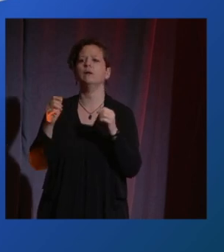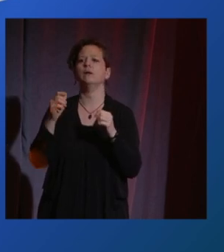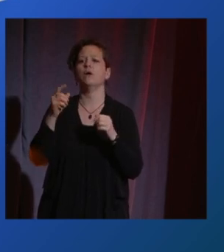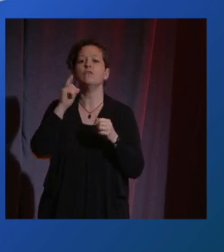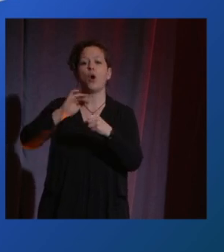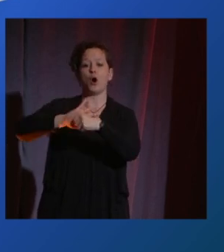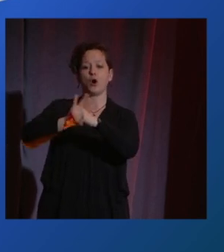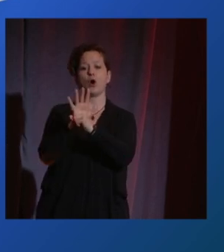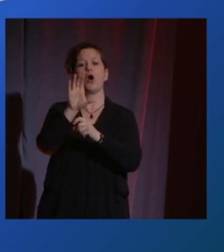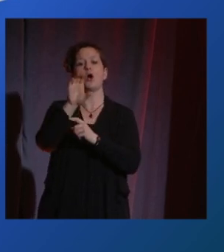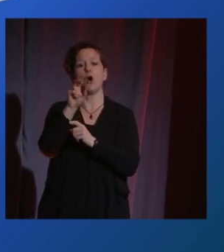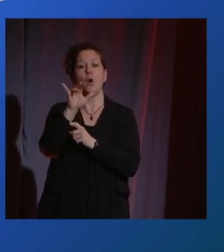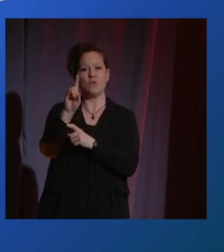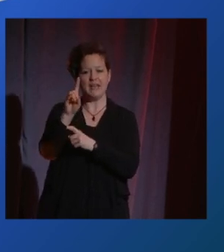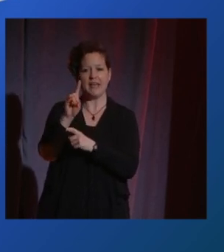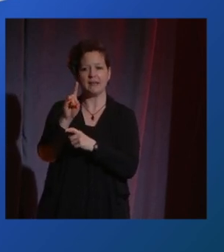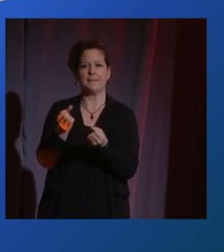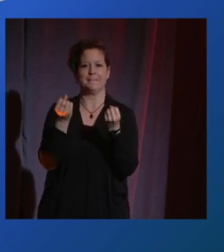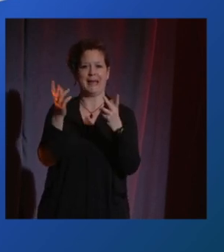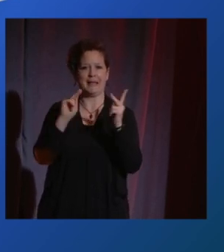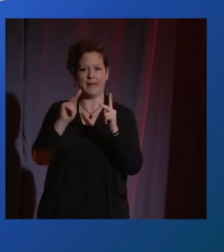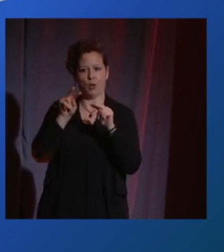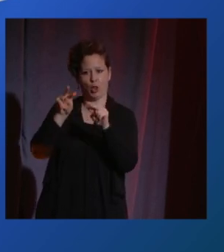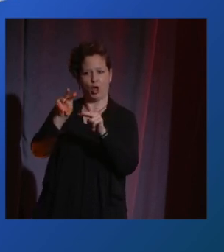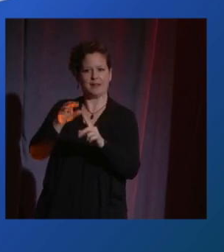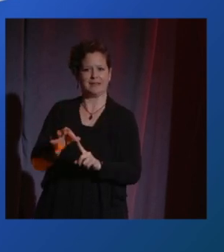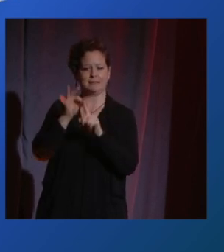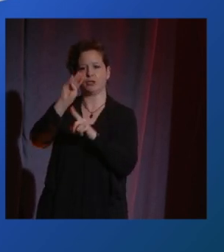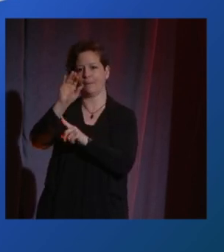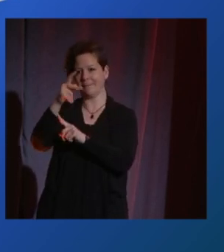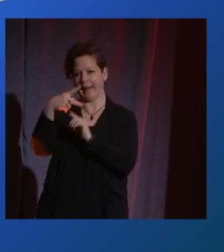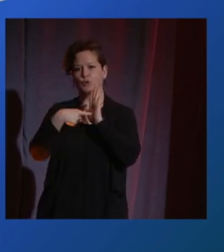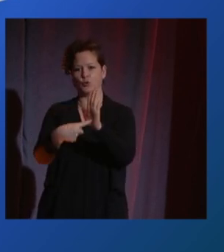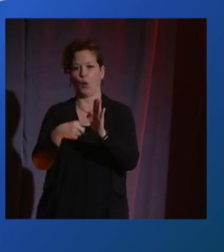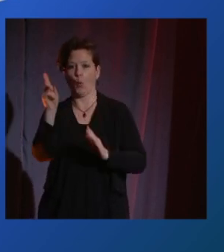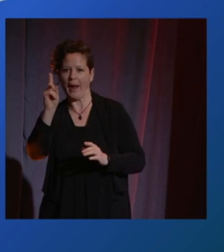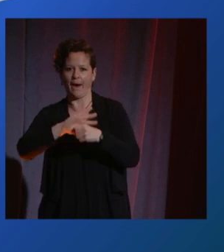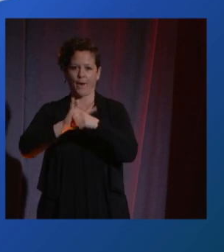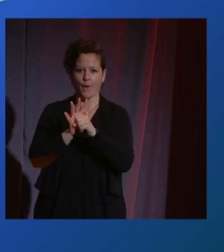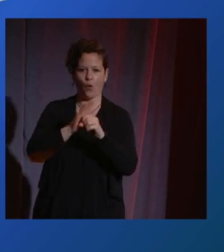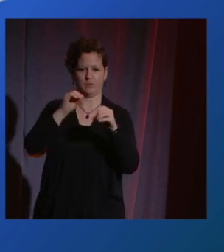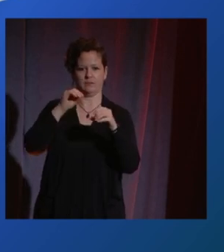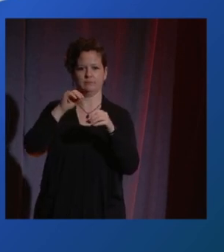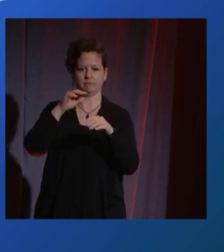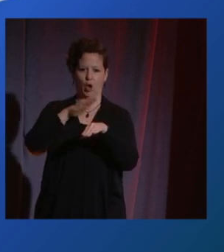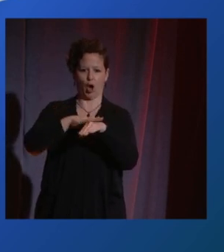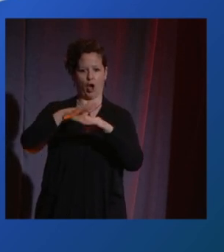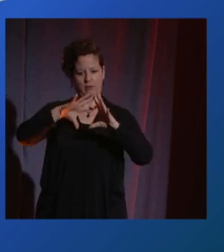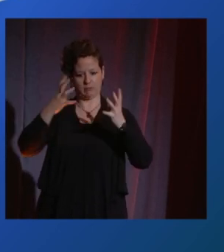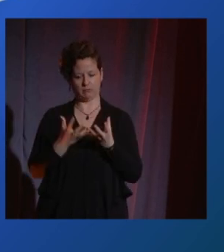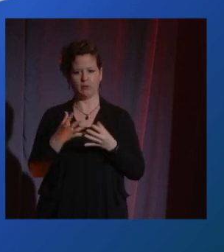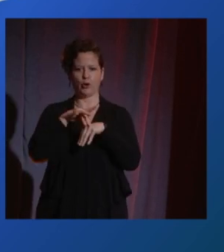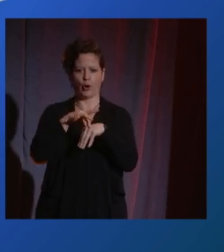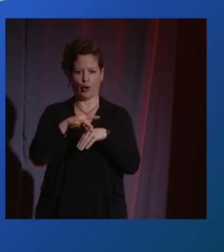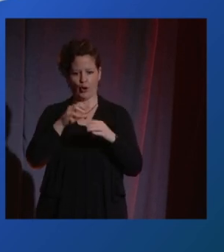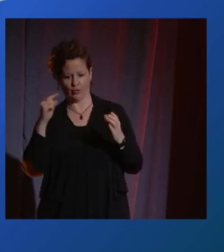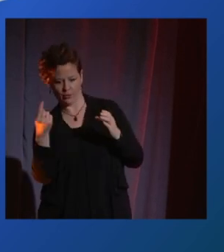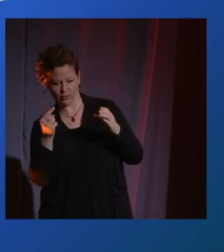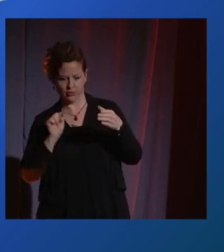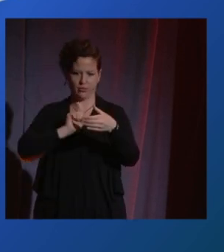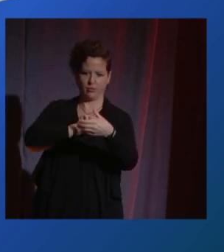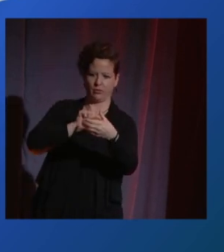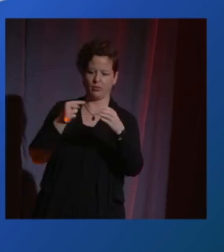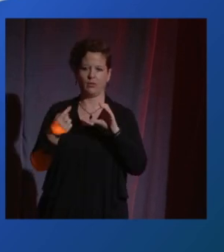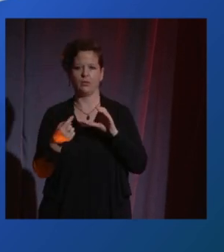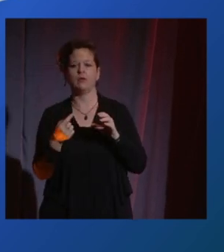differently as a result of it and uh so I think this is at the same time my belief system is it's just